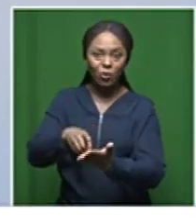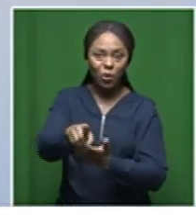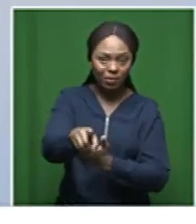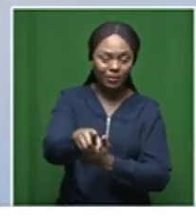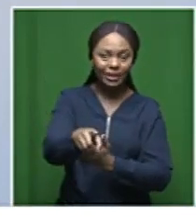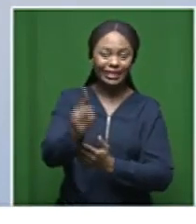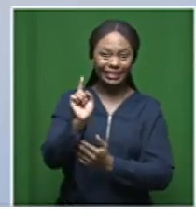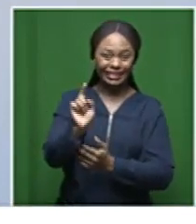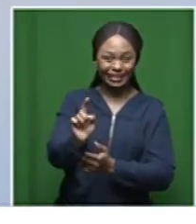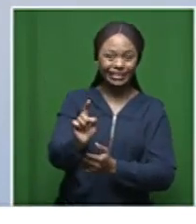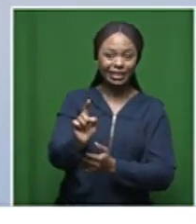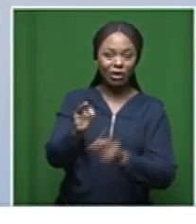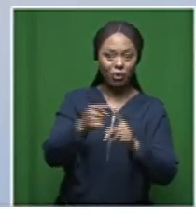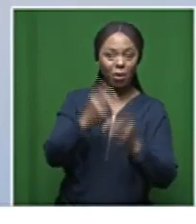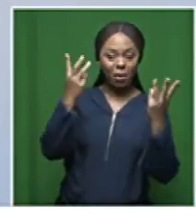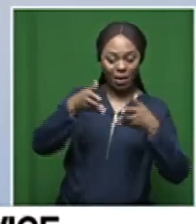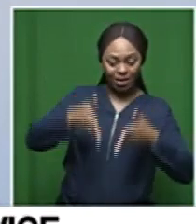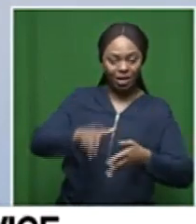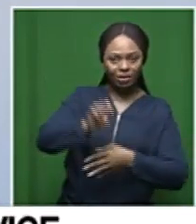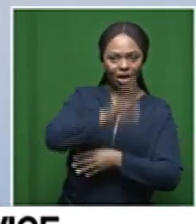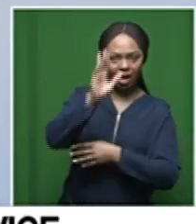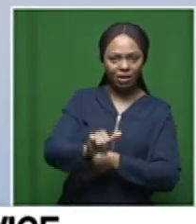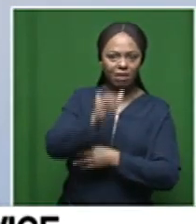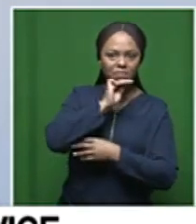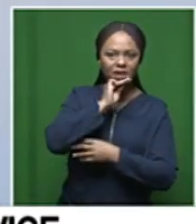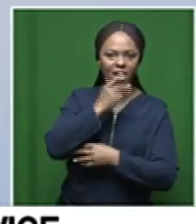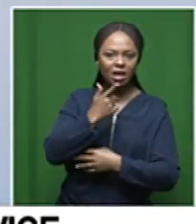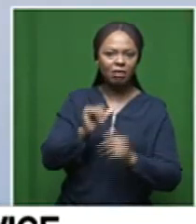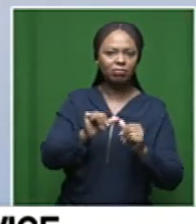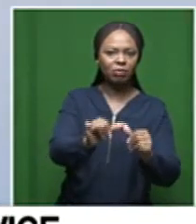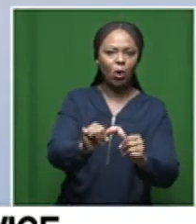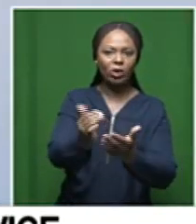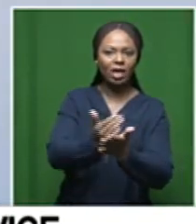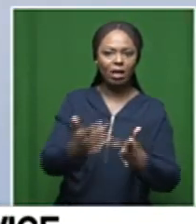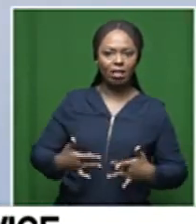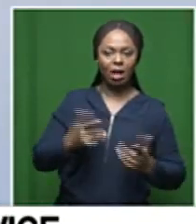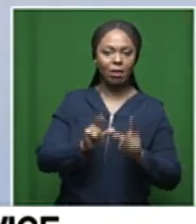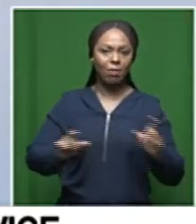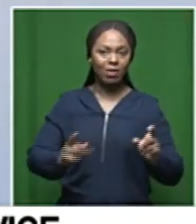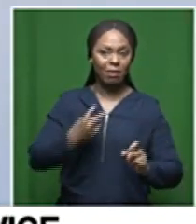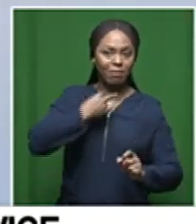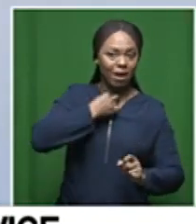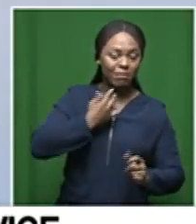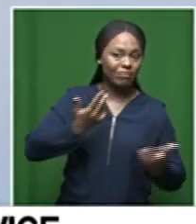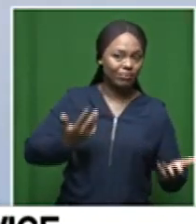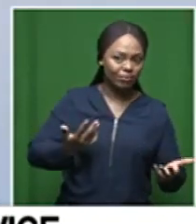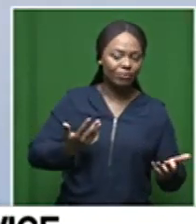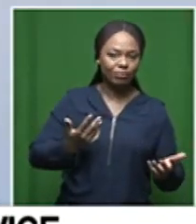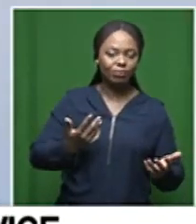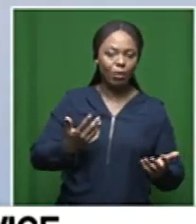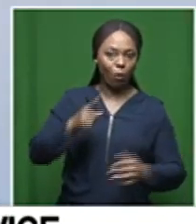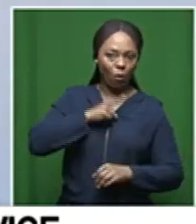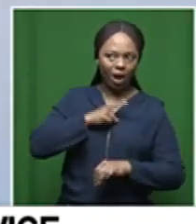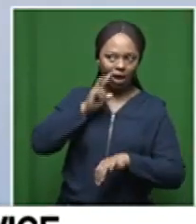the public in South Africa, then we wouldn't be able to meet that requirement or that demand and be able to treat those conditions